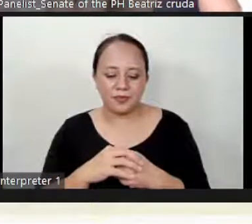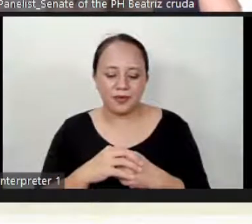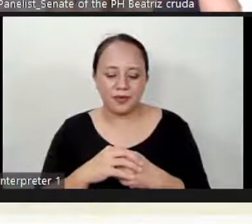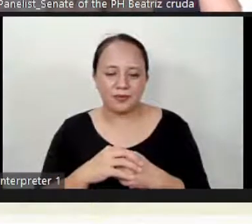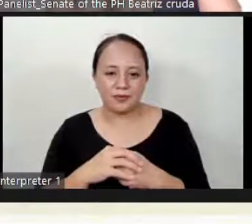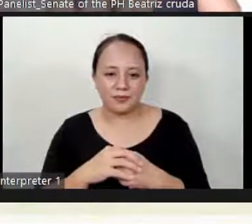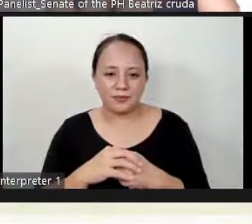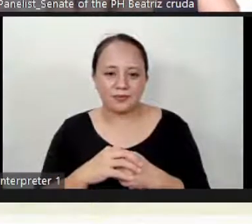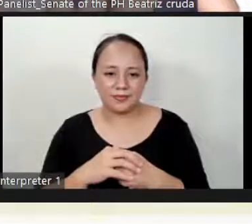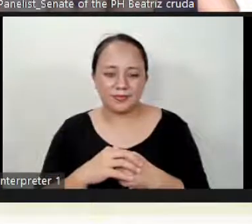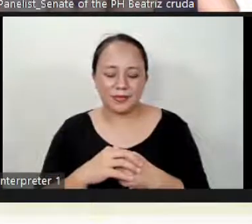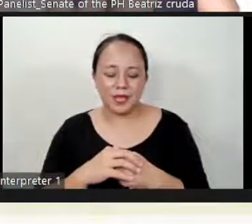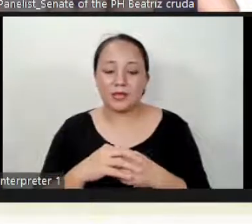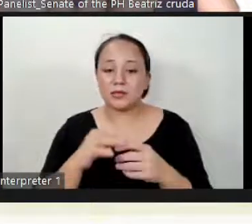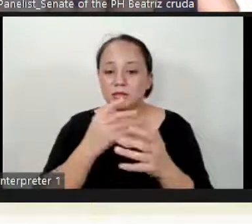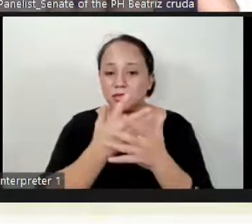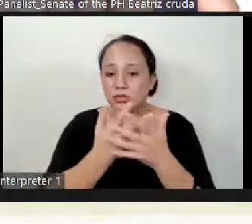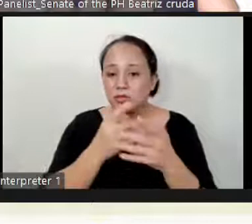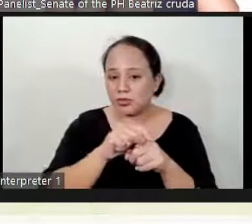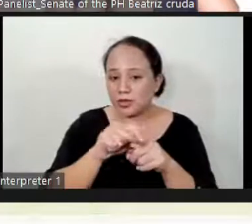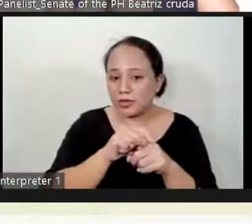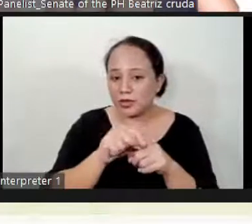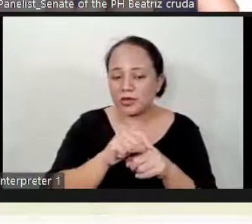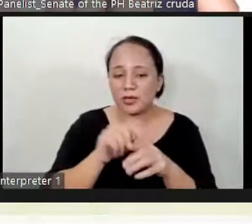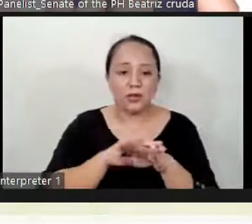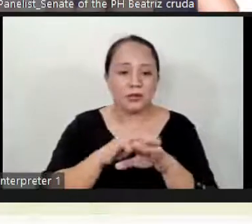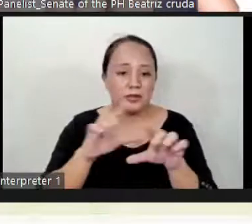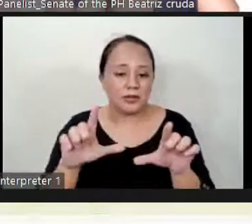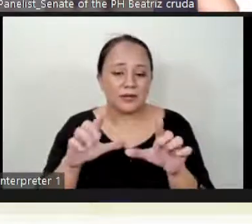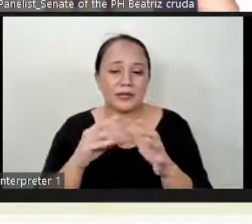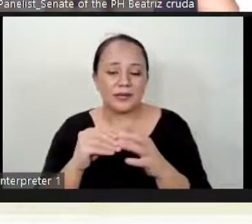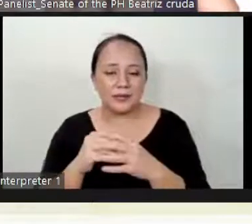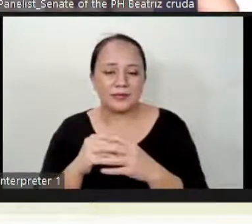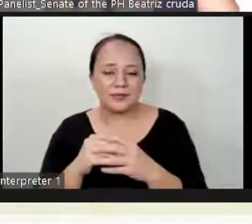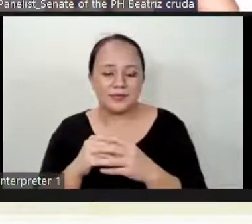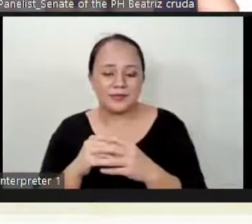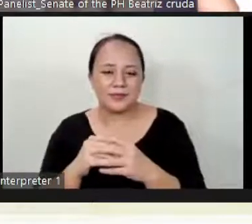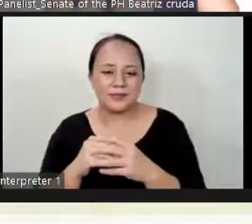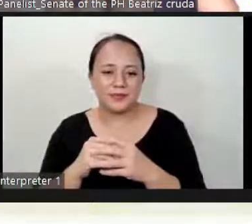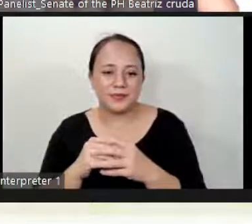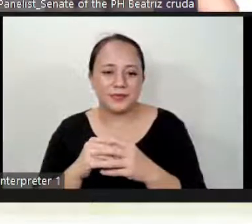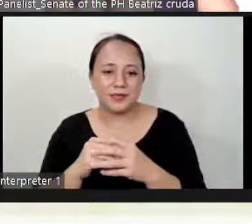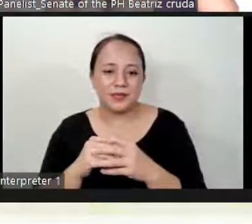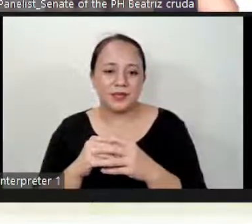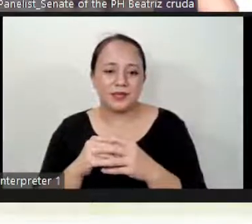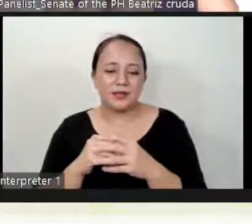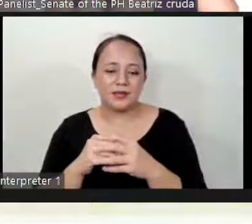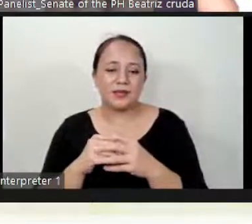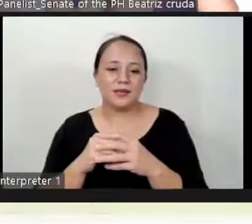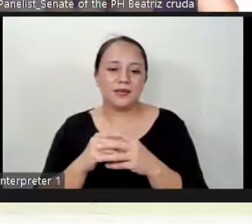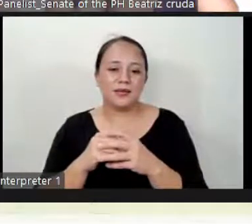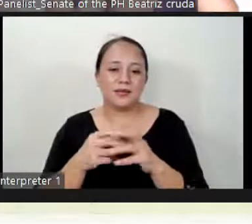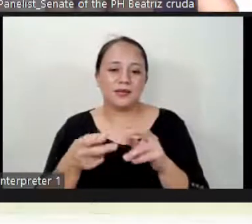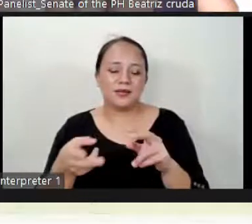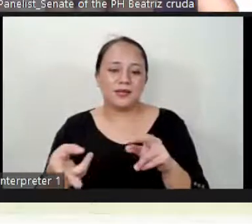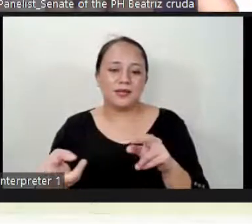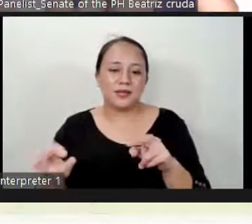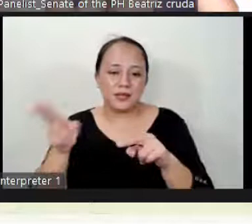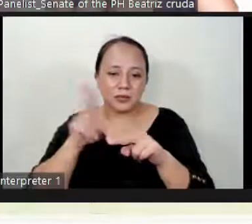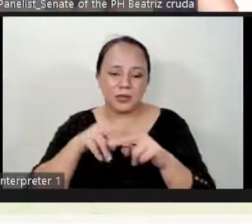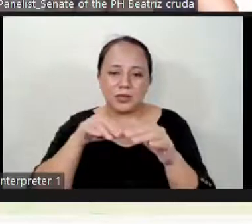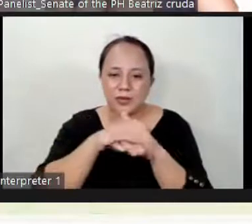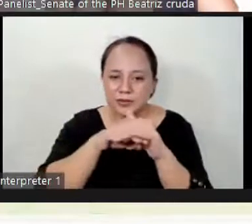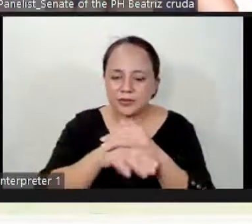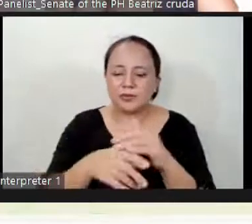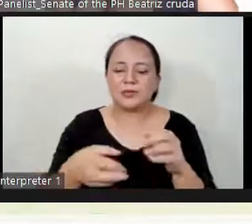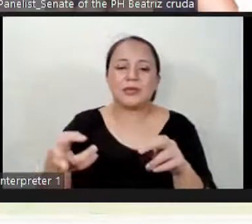trainings virtually and increase the access, increase the